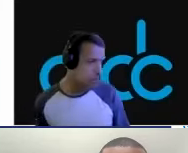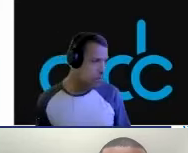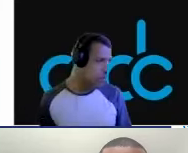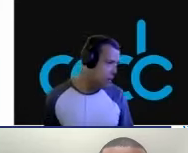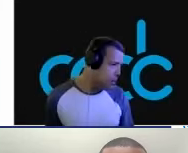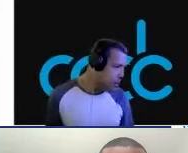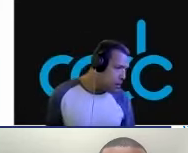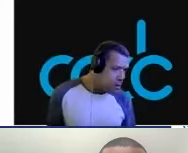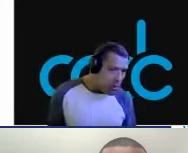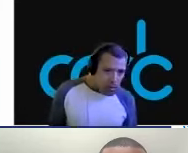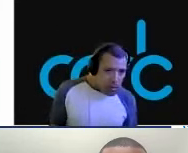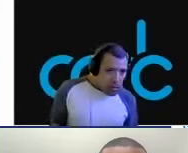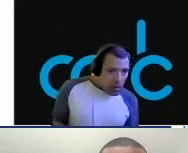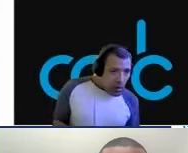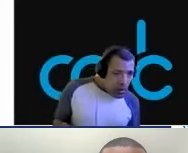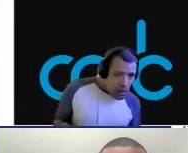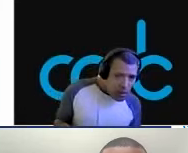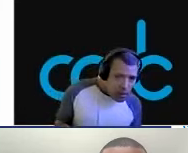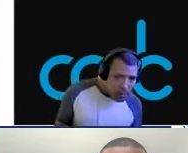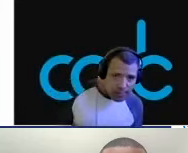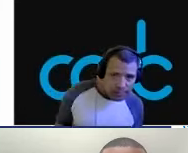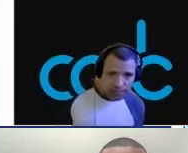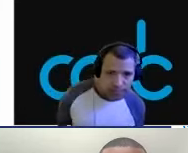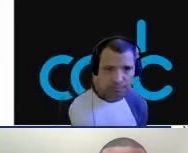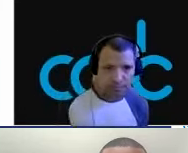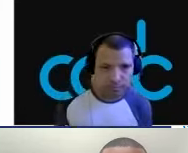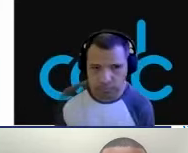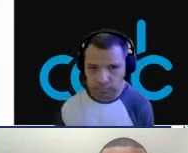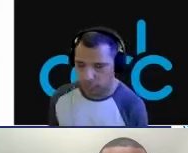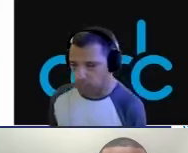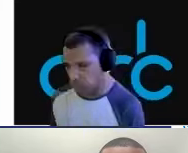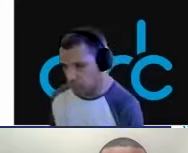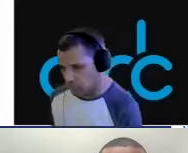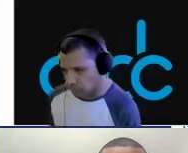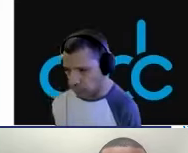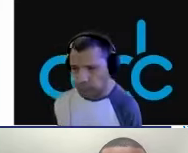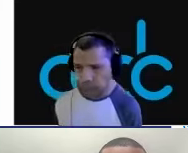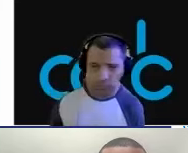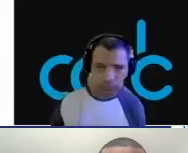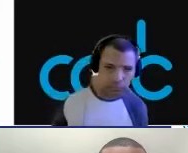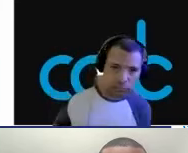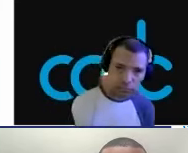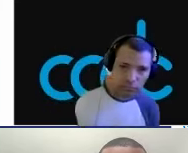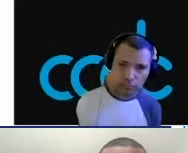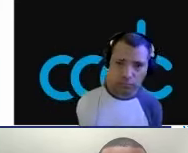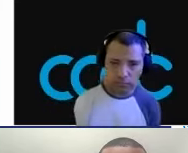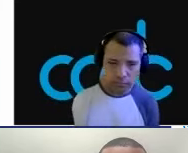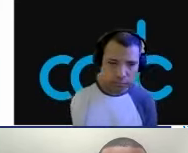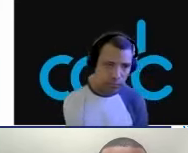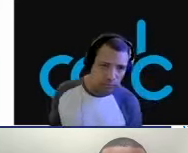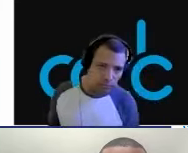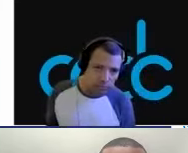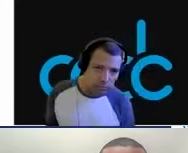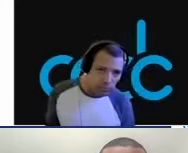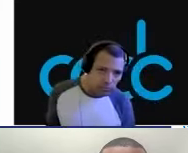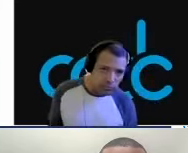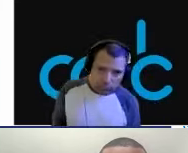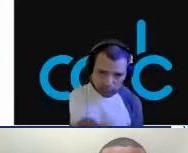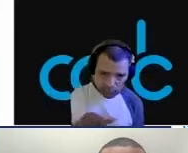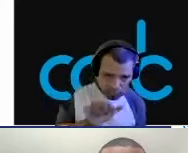reflections, and then we're going towards closing out this meeting. Any thoughts from anyone in the